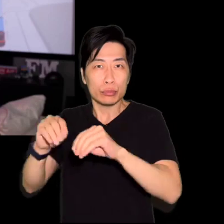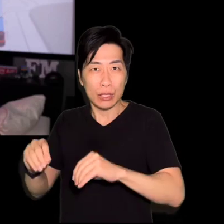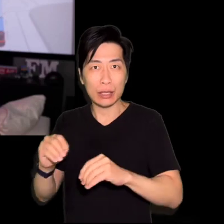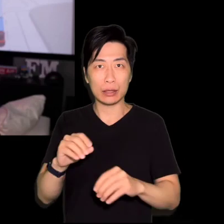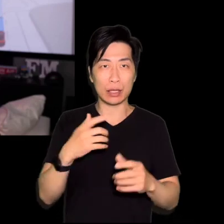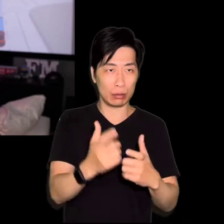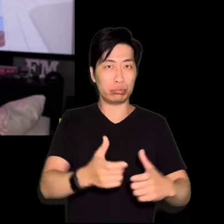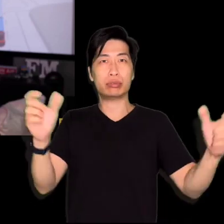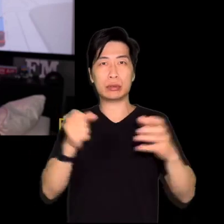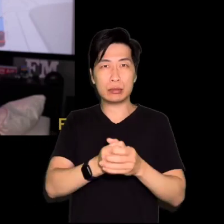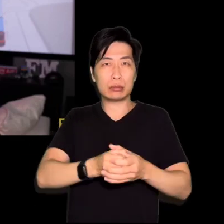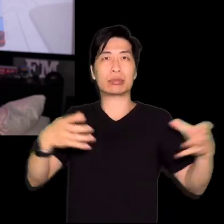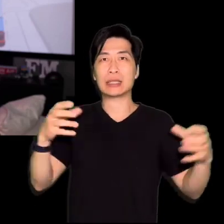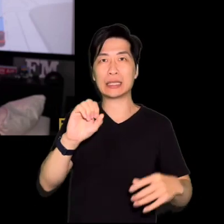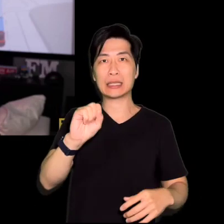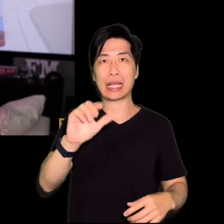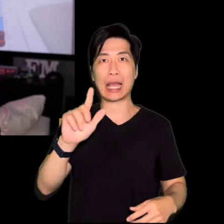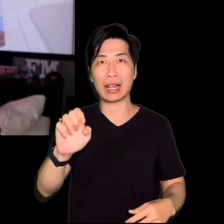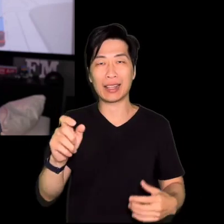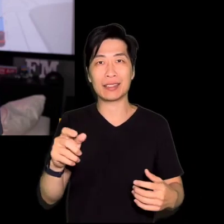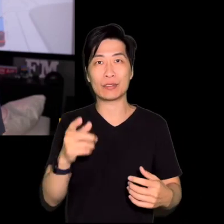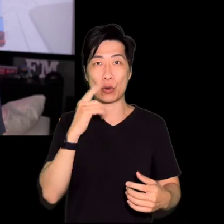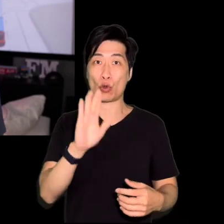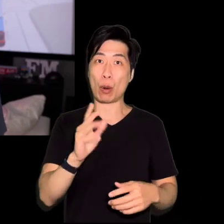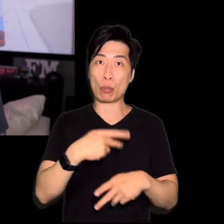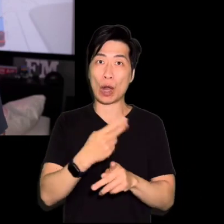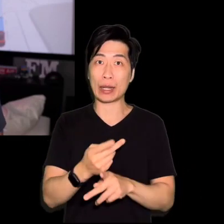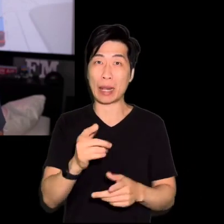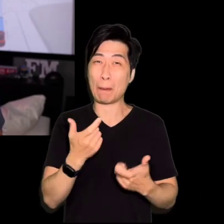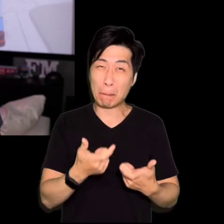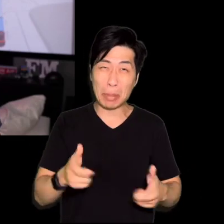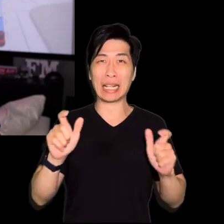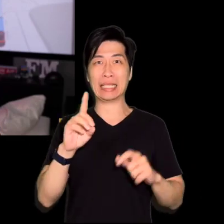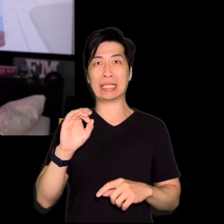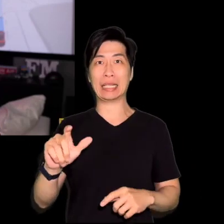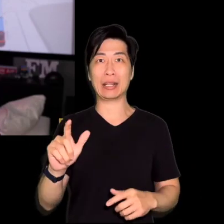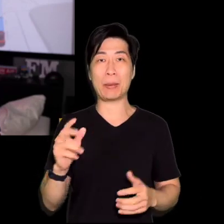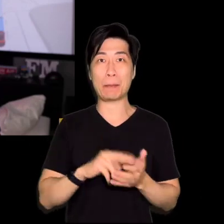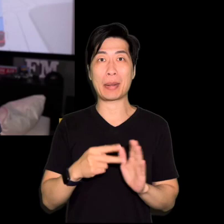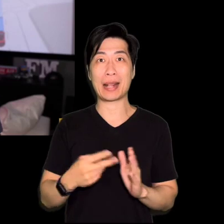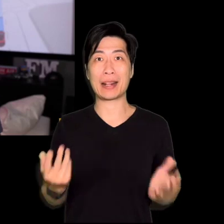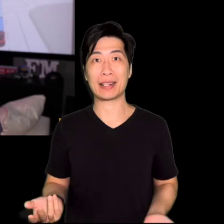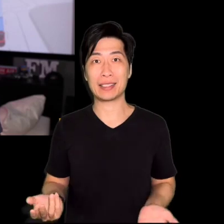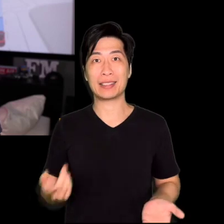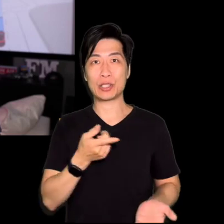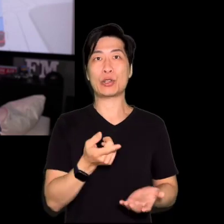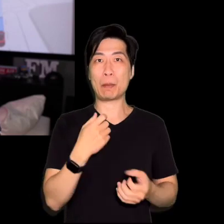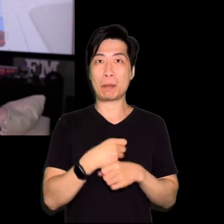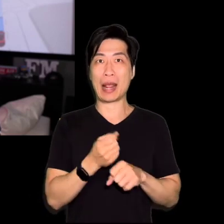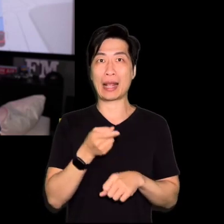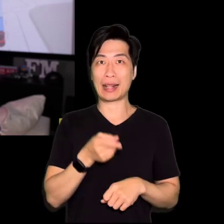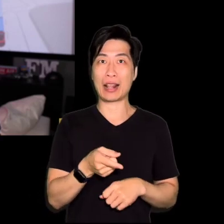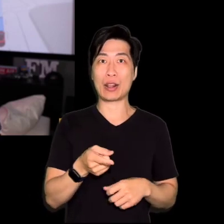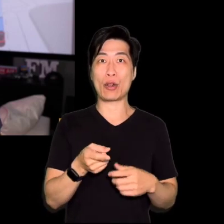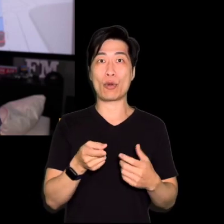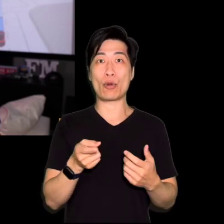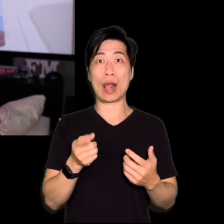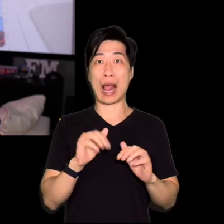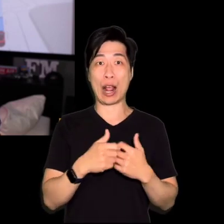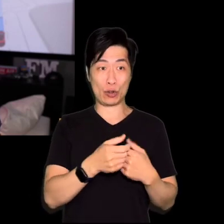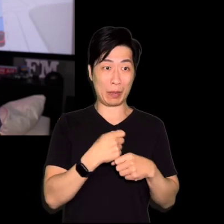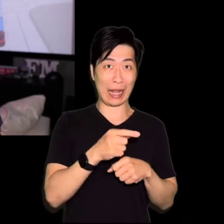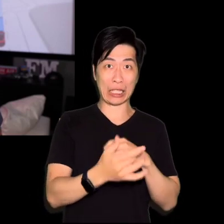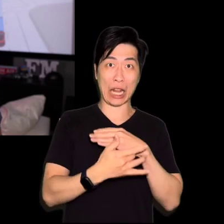implement at your product, in your product, is even a bigger deal, because you've essentially made the rollout